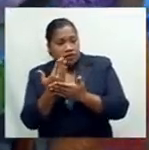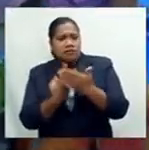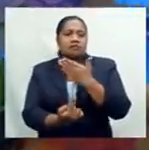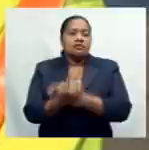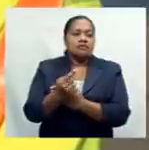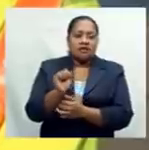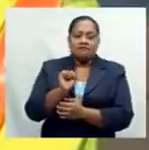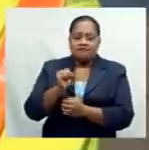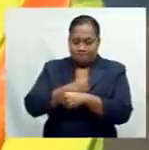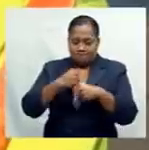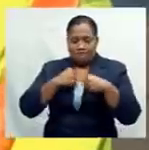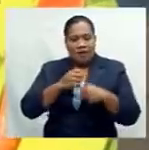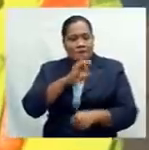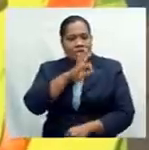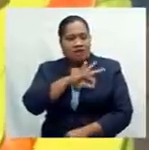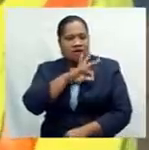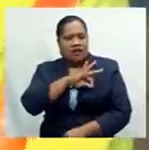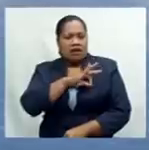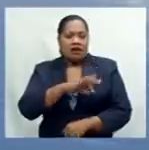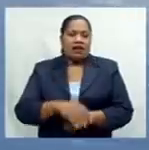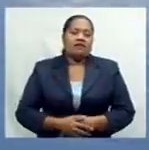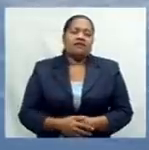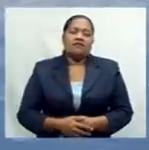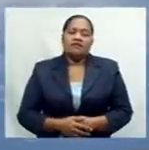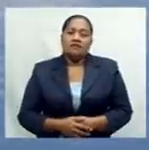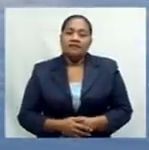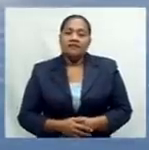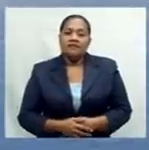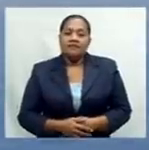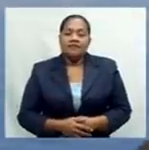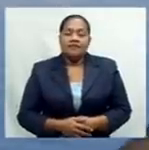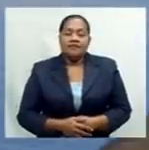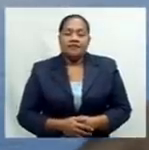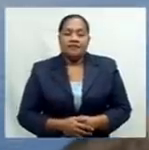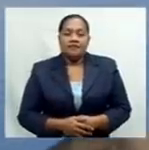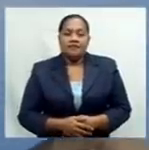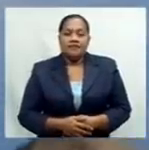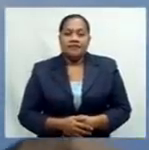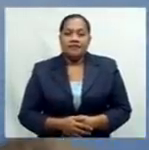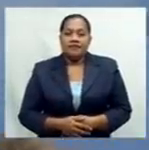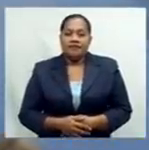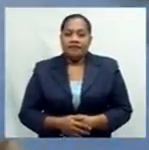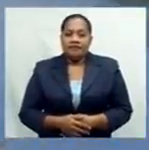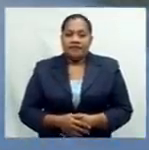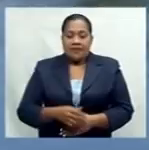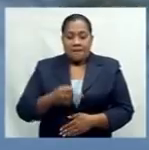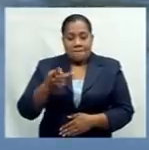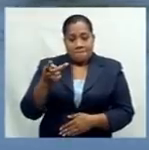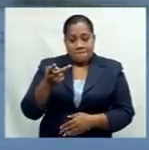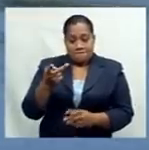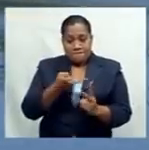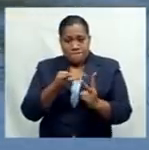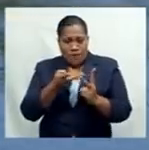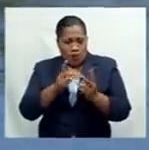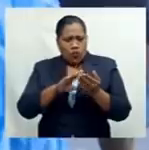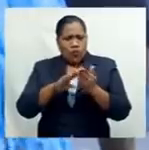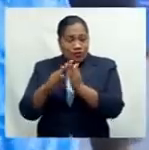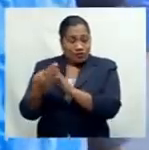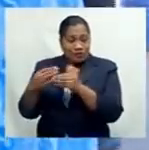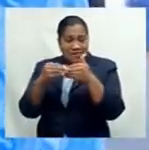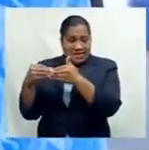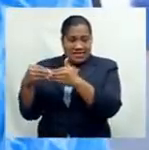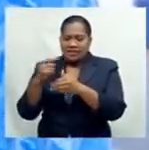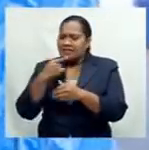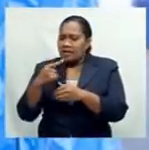for our benefit. Both the community leaders says we must learn from